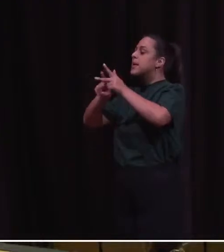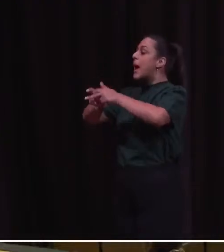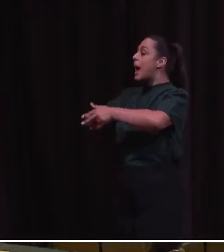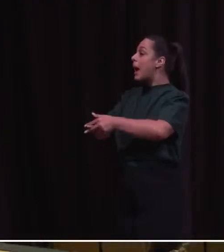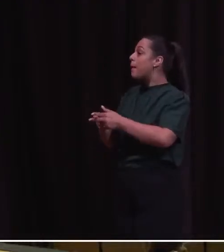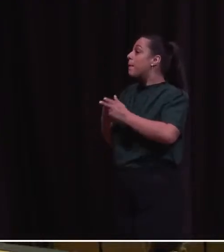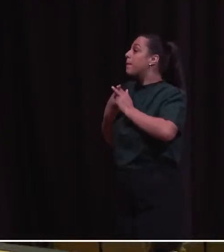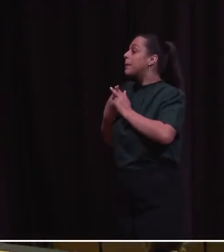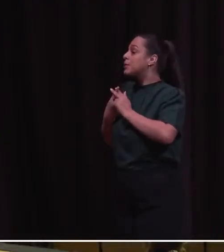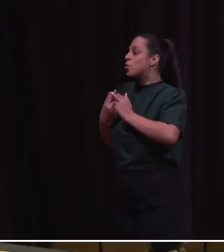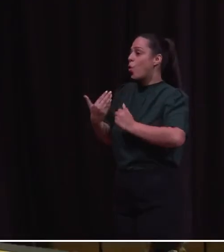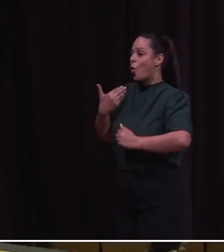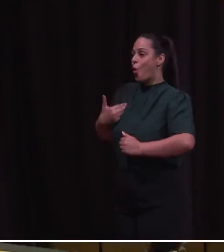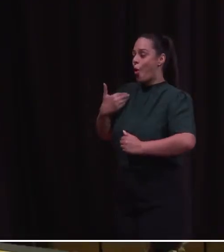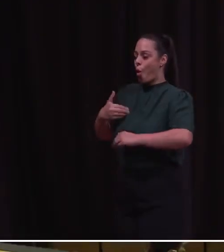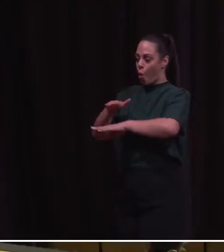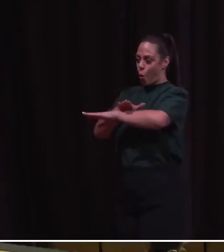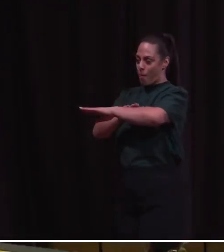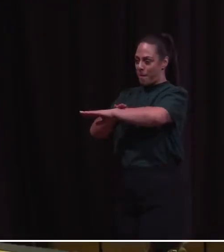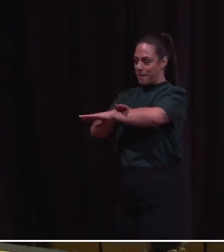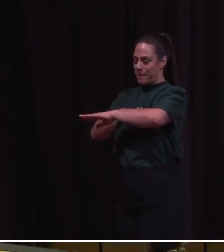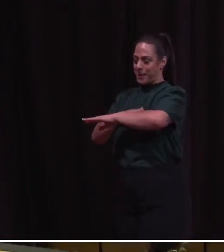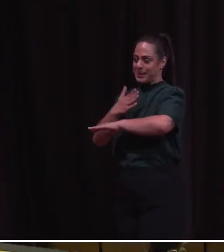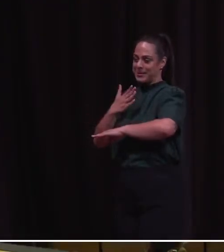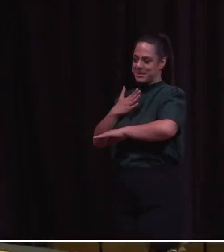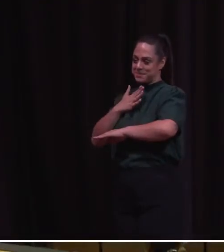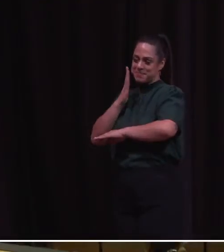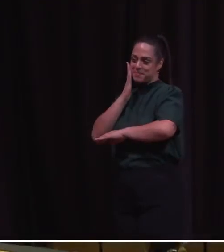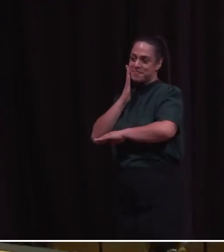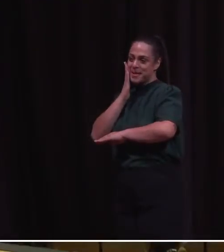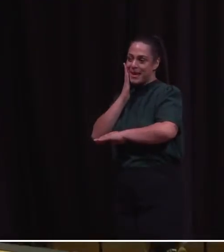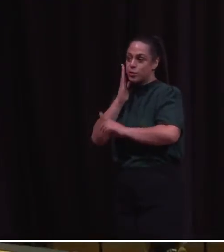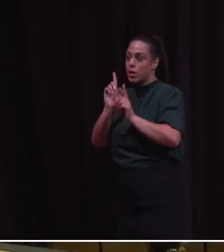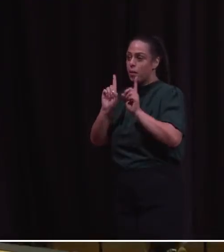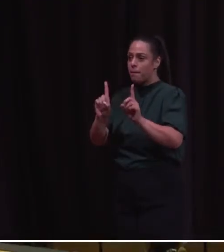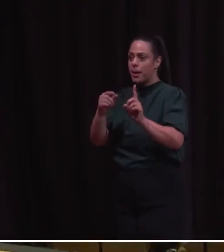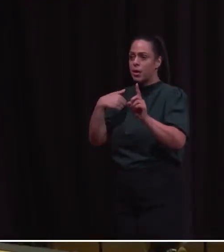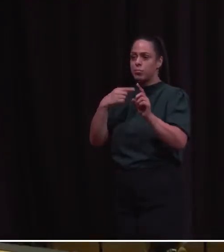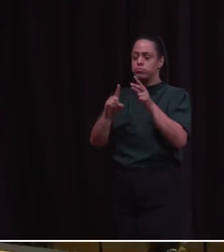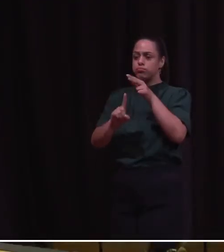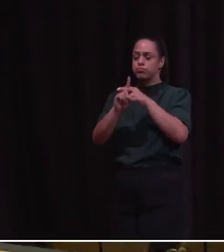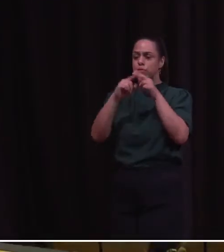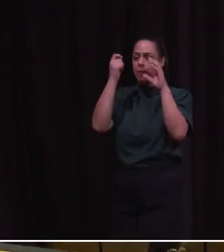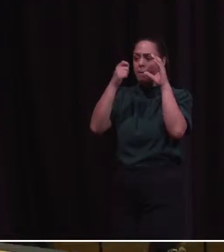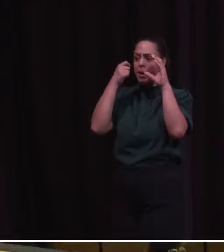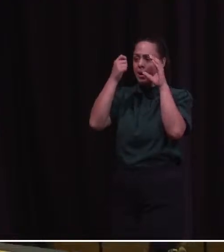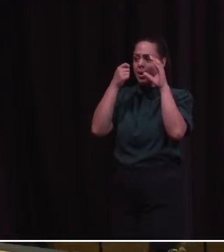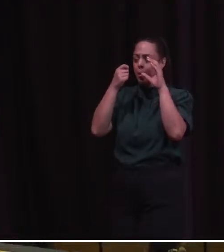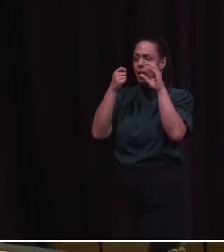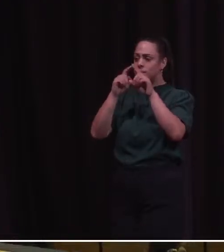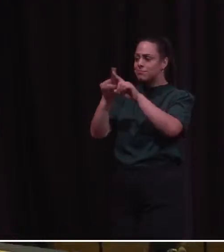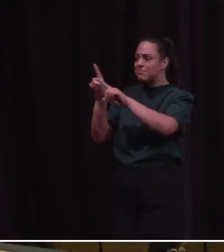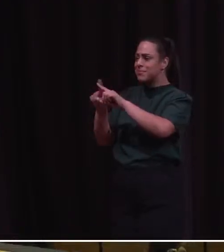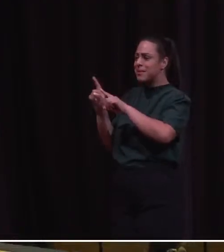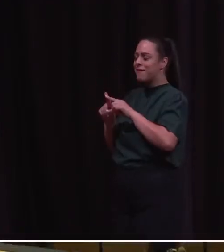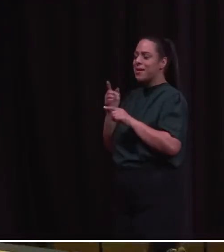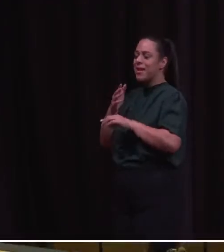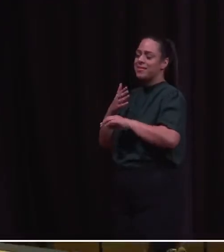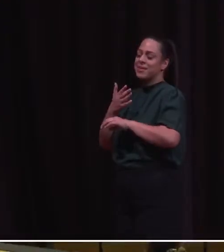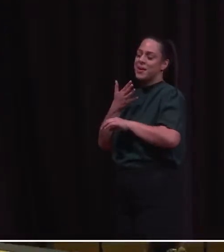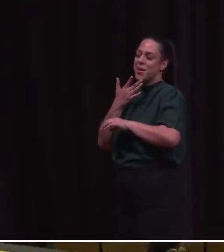only lately, there's more information. And then people say, oh my, that's why they were called